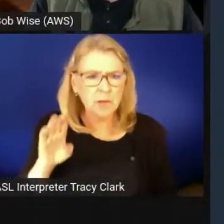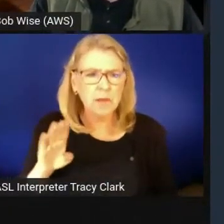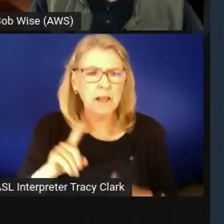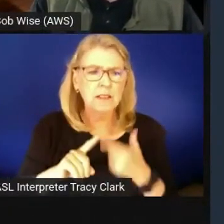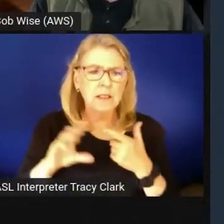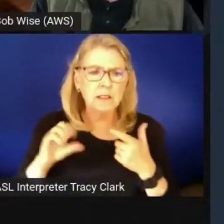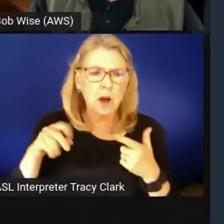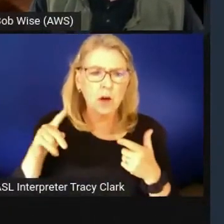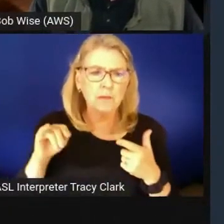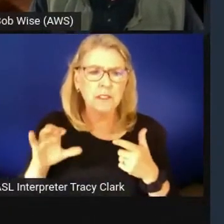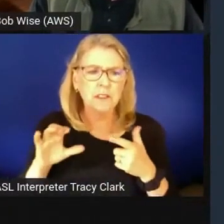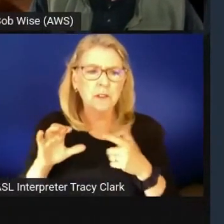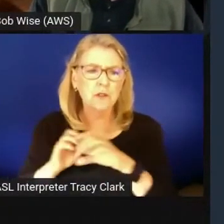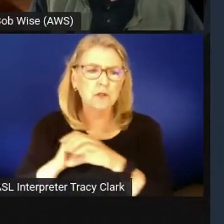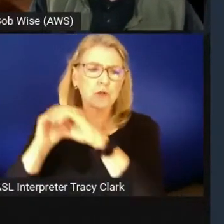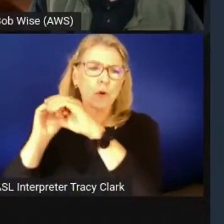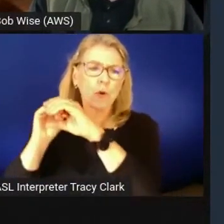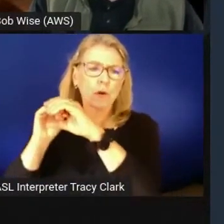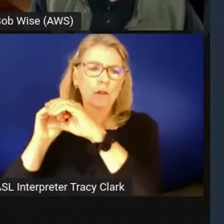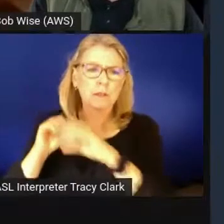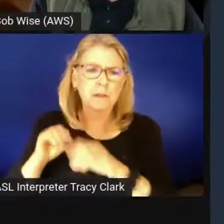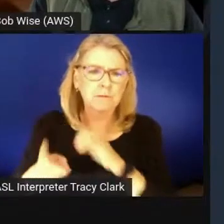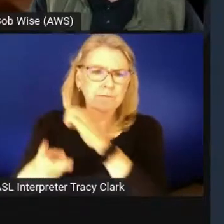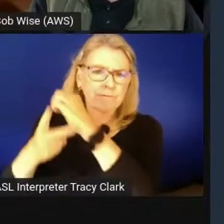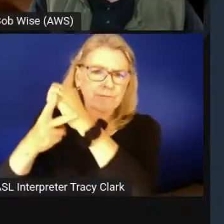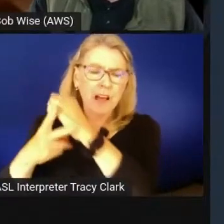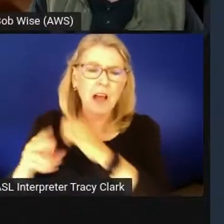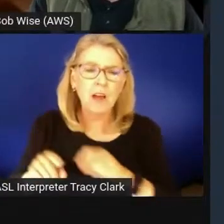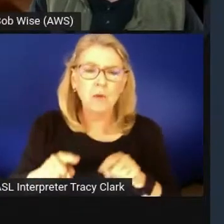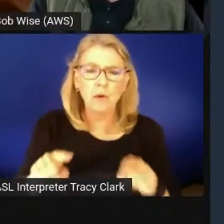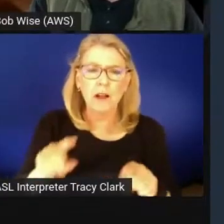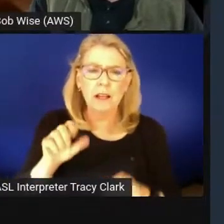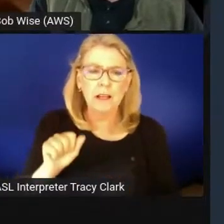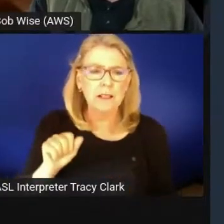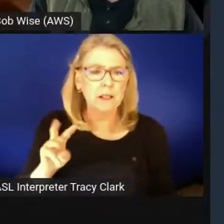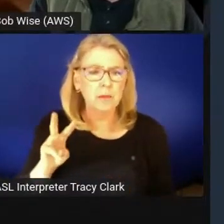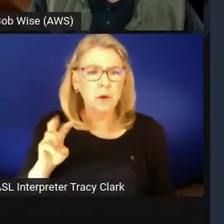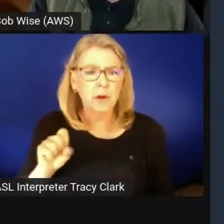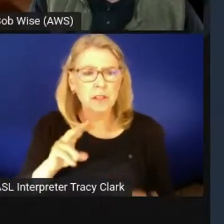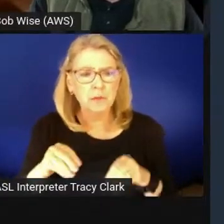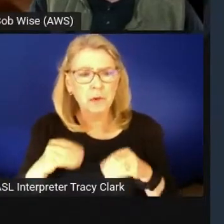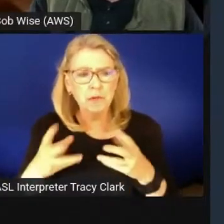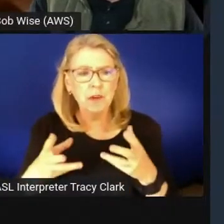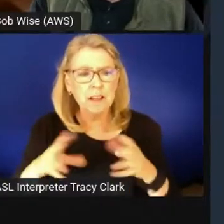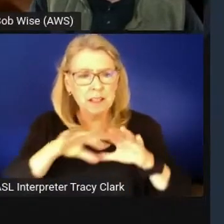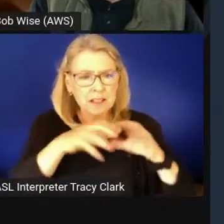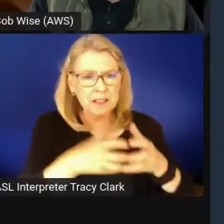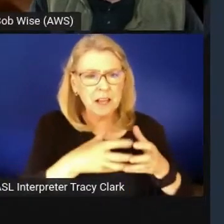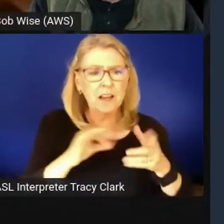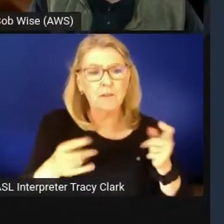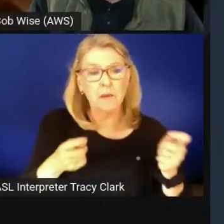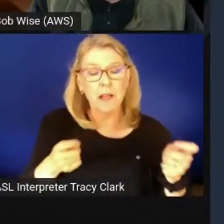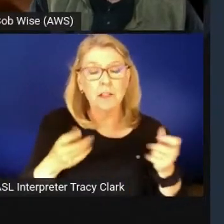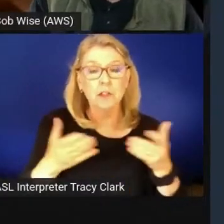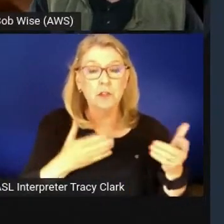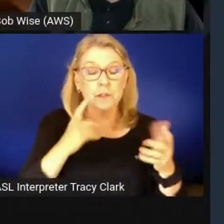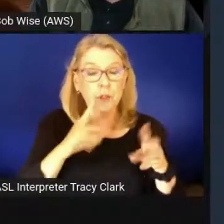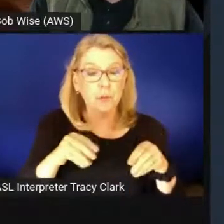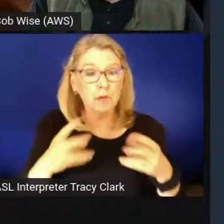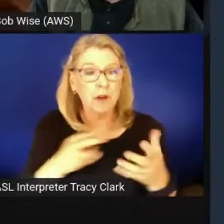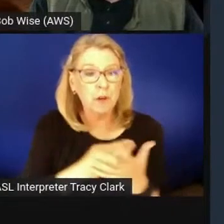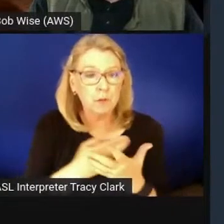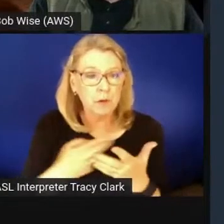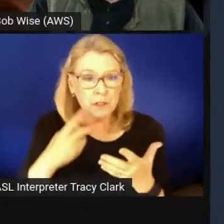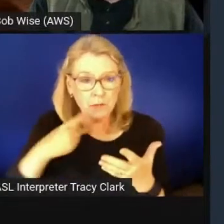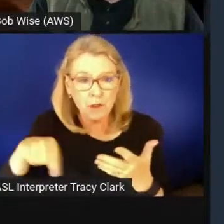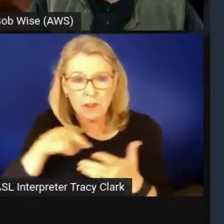stores. And while AWS provides a set of managed services to provide resources for these apps, provisioning them